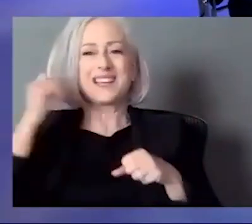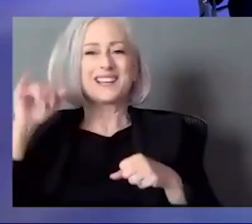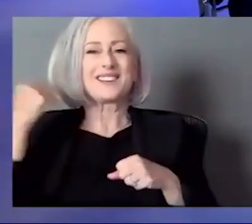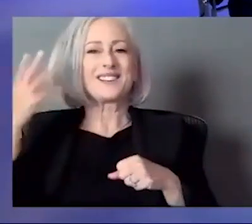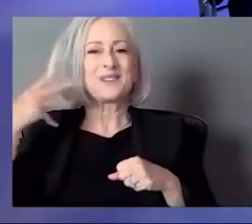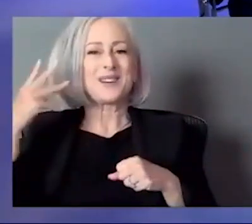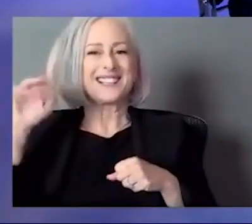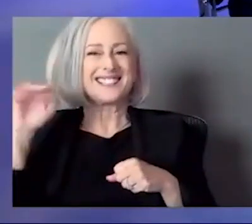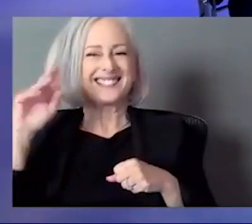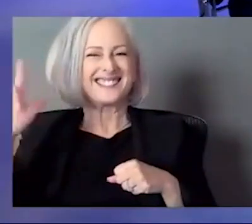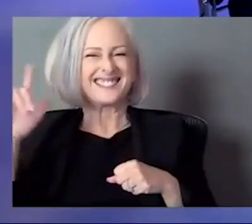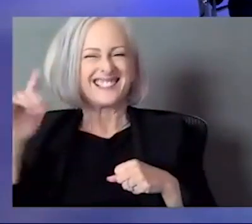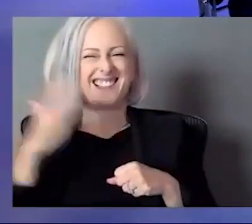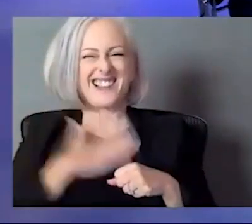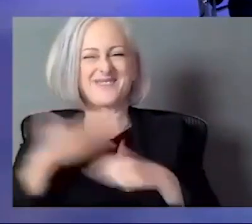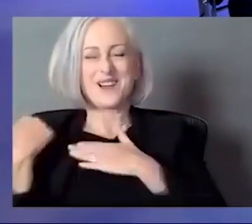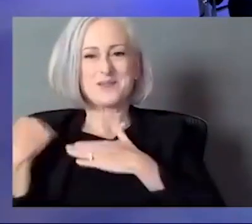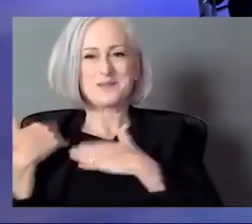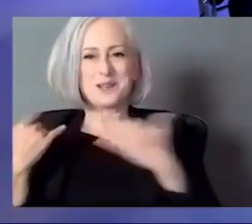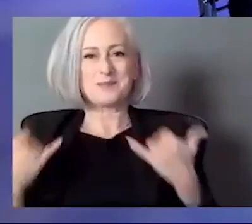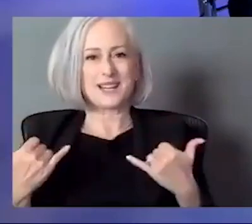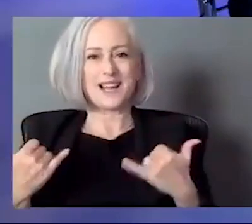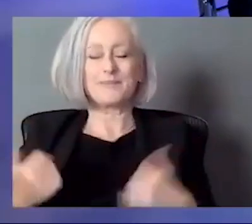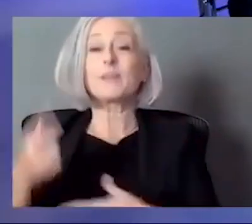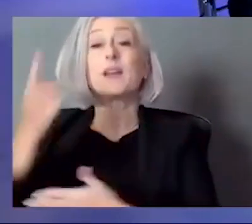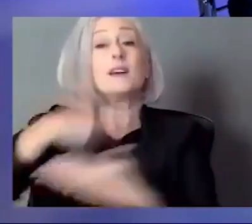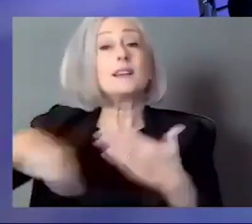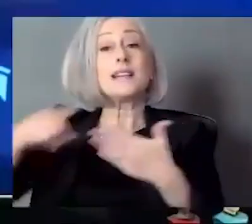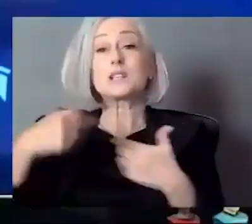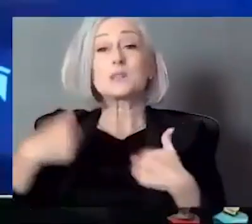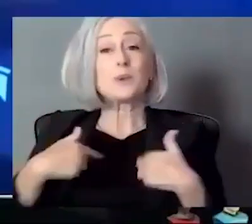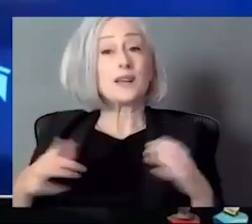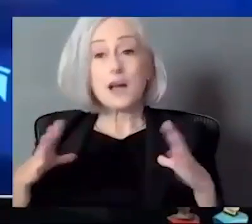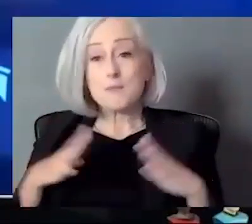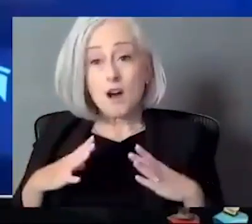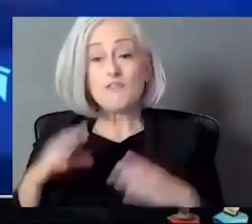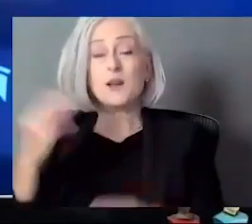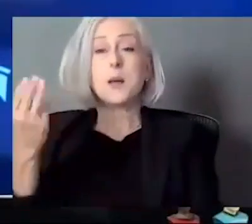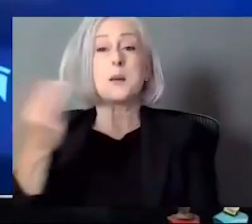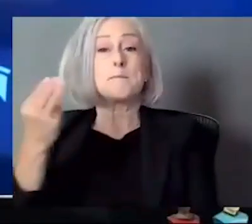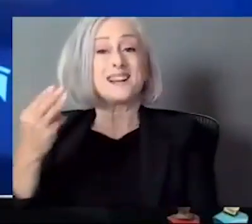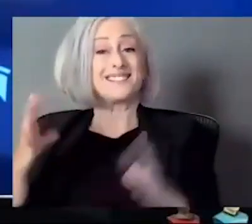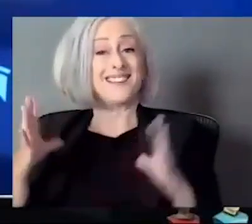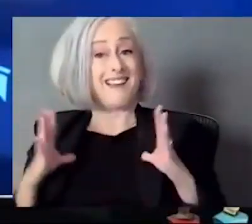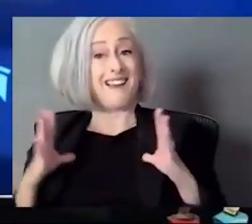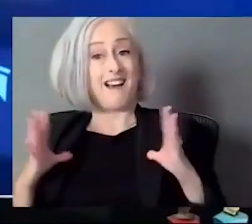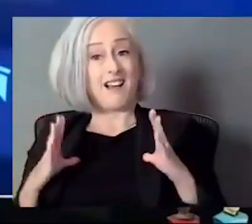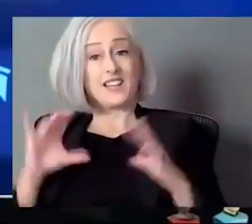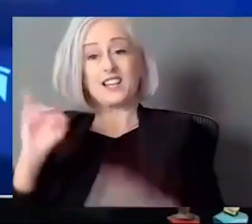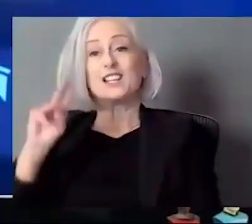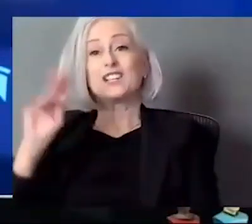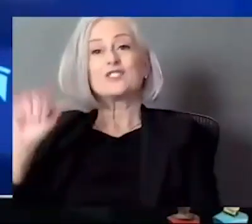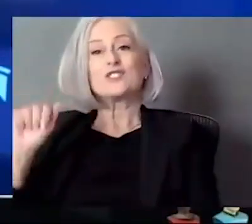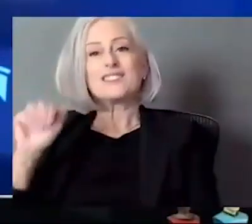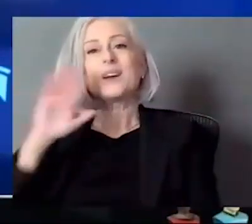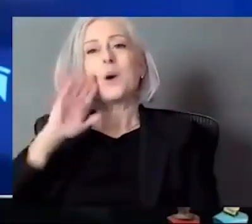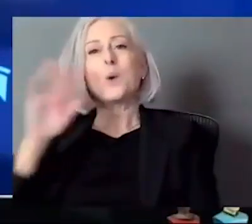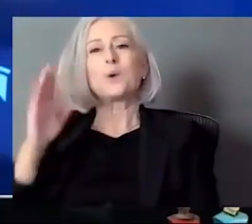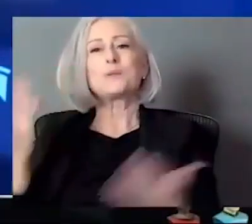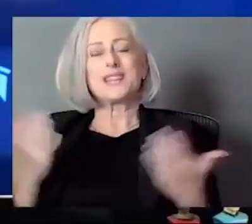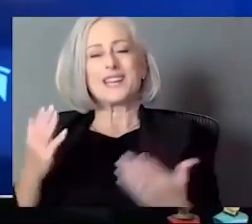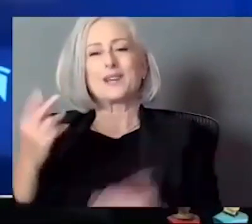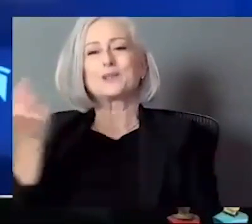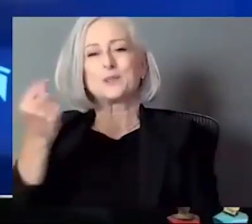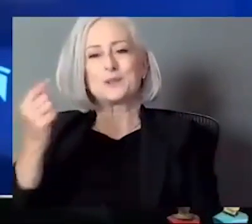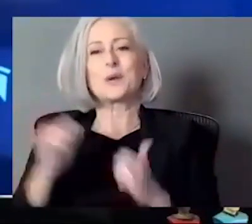awesome. Well, listen, I'm off next week, but Monday is a holiday. But Jess will be here on Tuesday with her first guest. Jess, remind us who those are. Okay, so we are